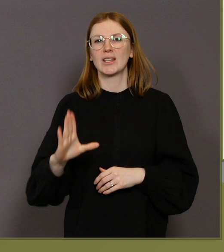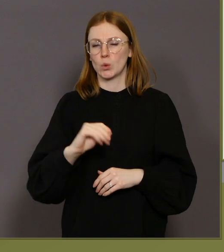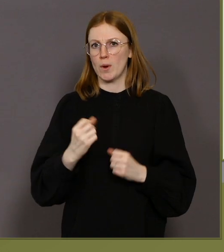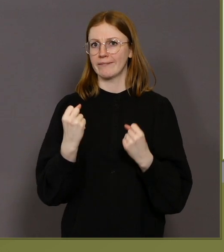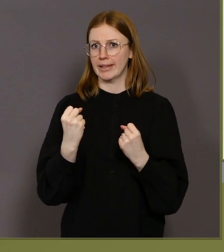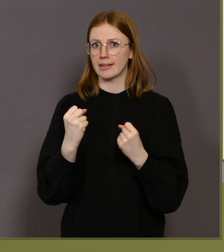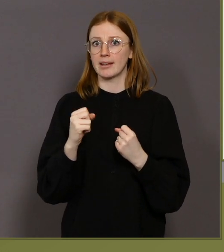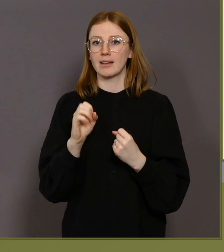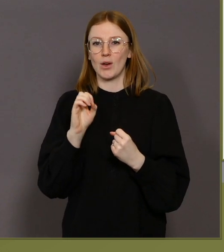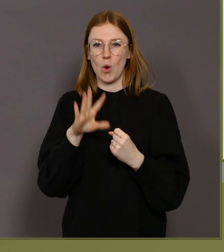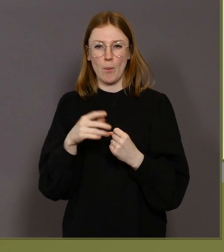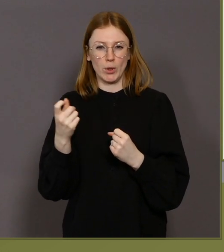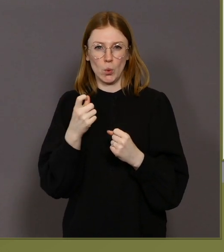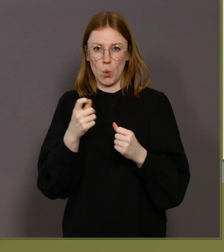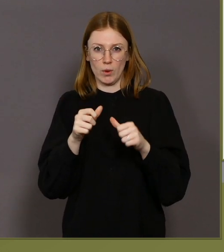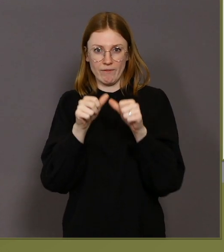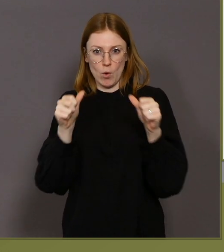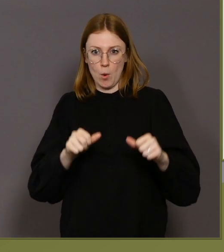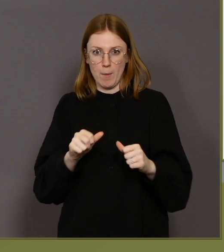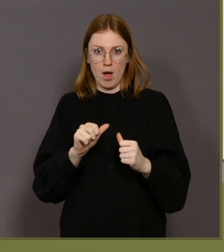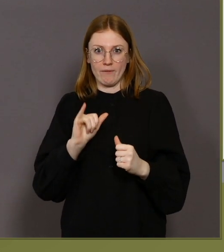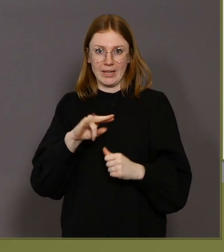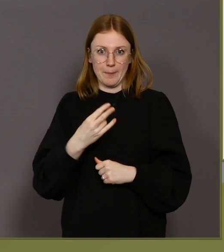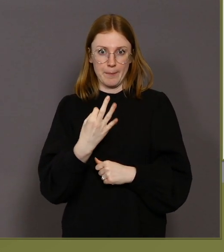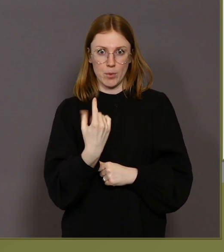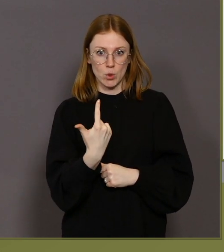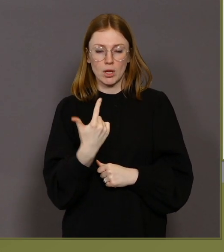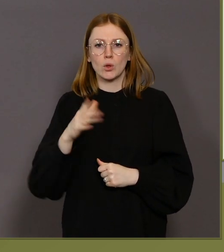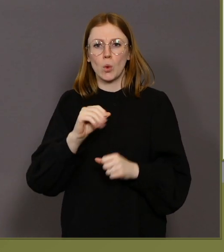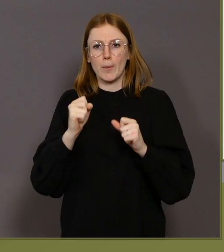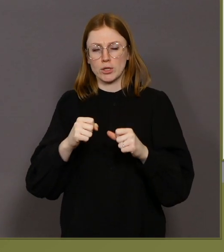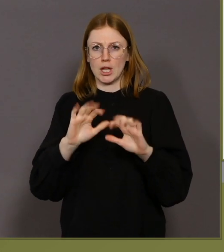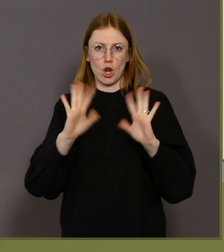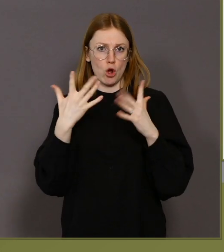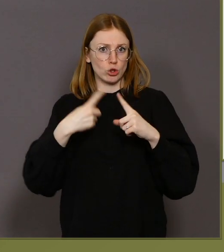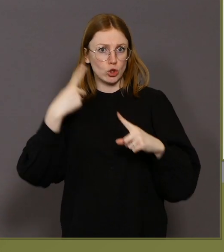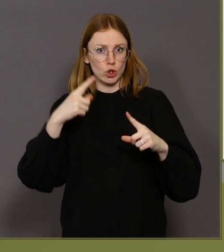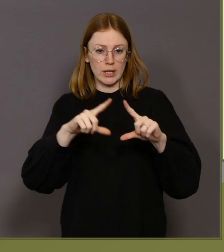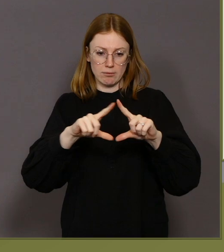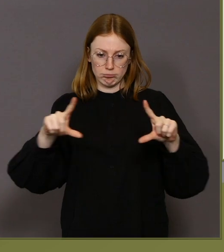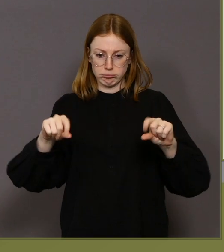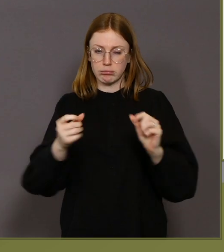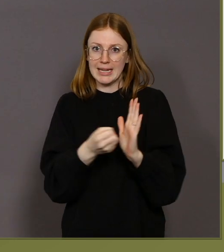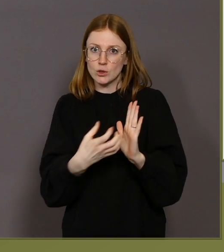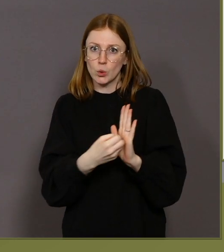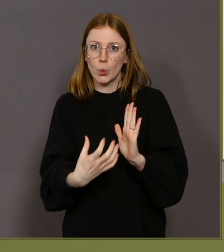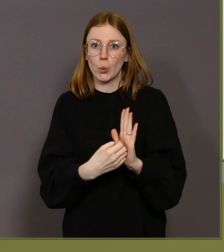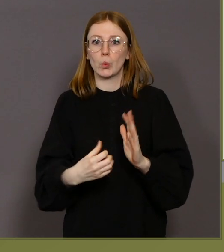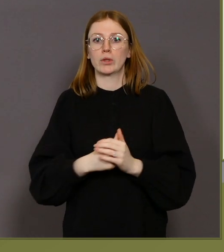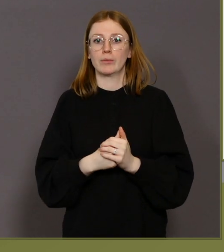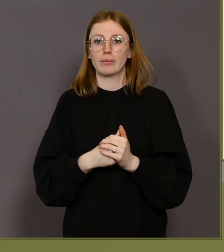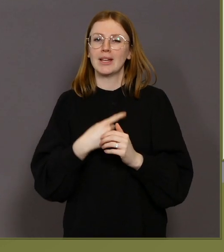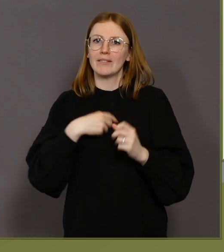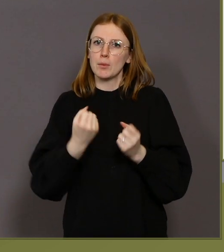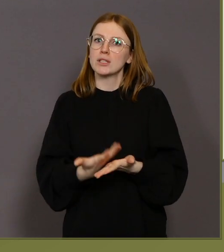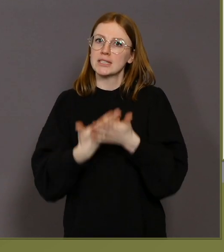you have any form input, that the labels are clear and the instructions are clear, that we help the user